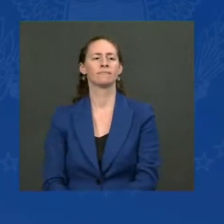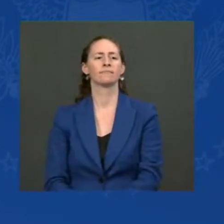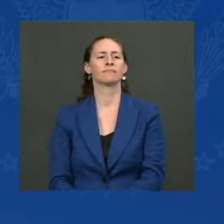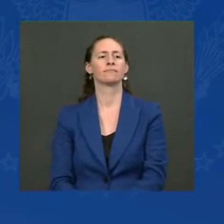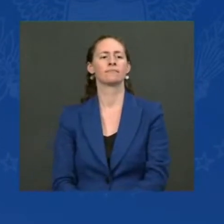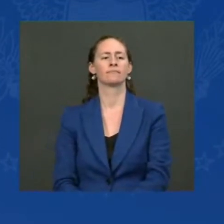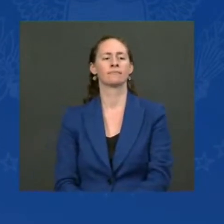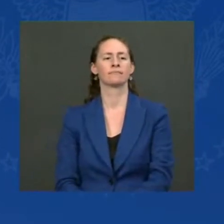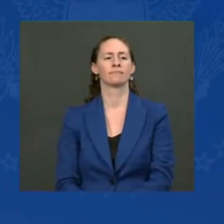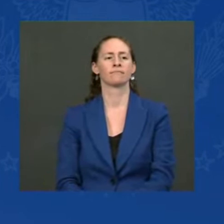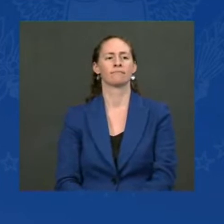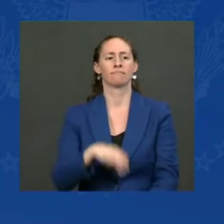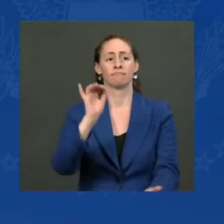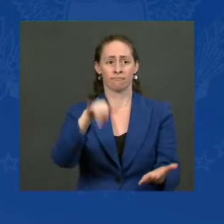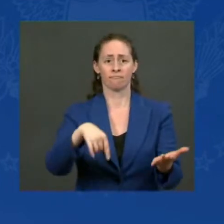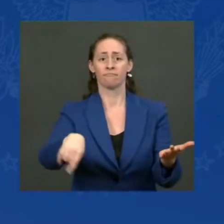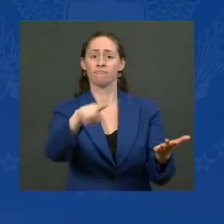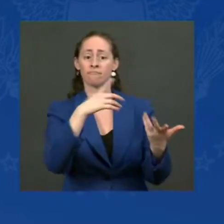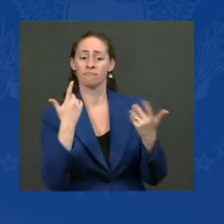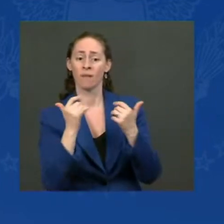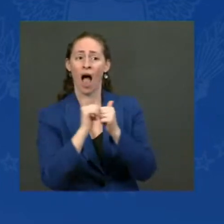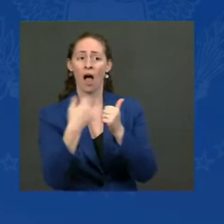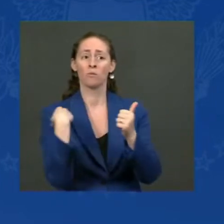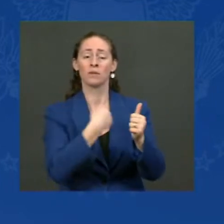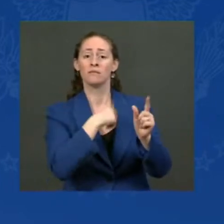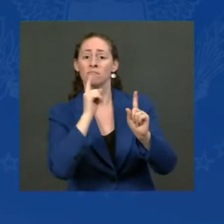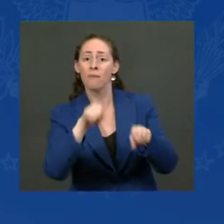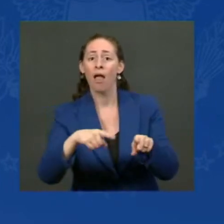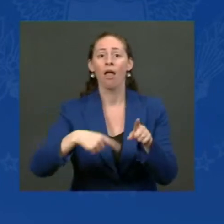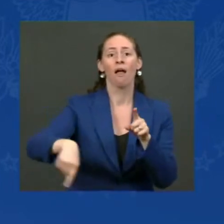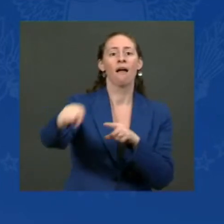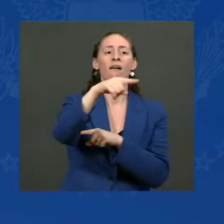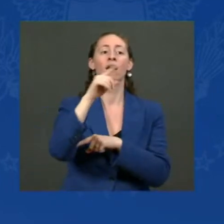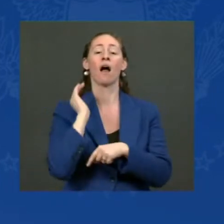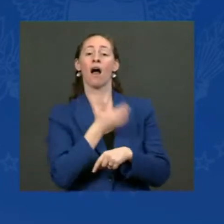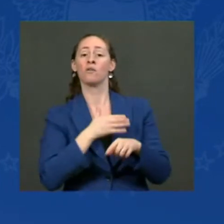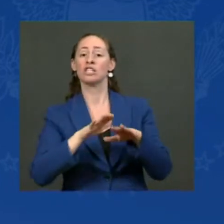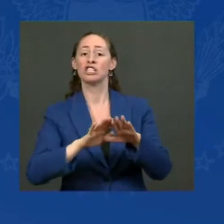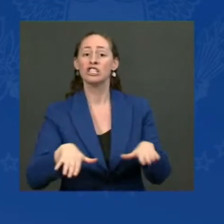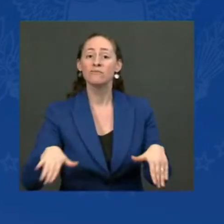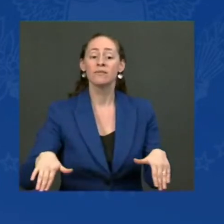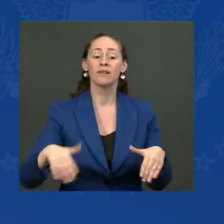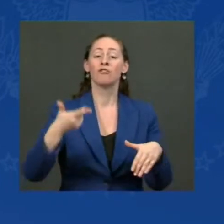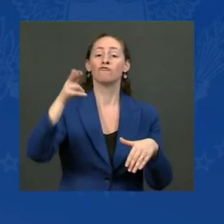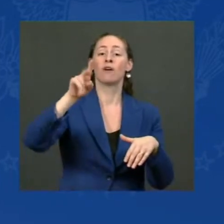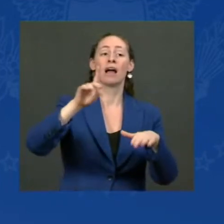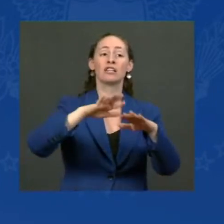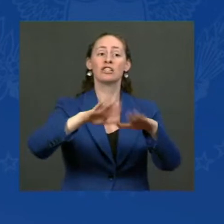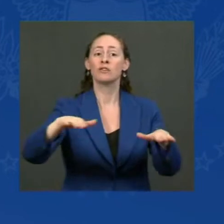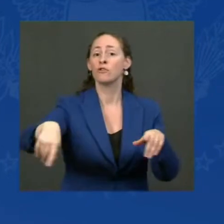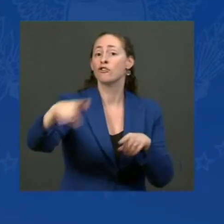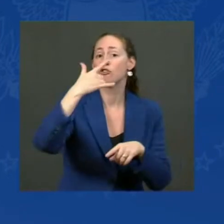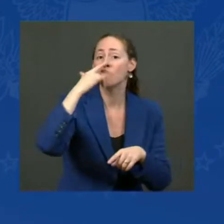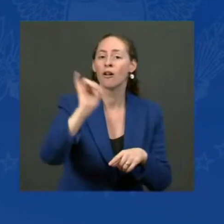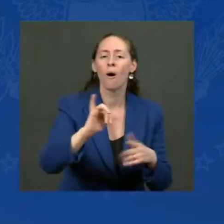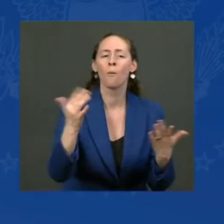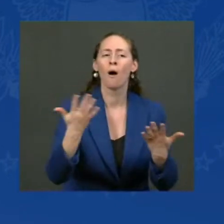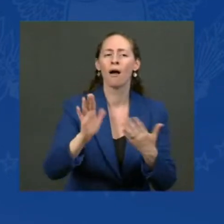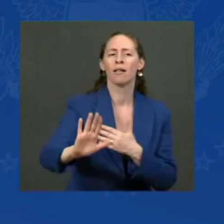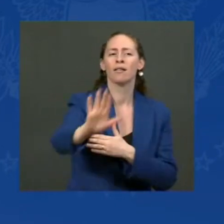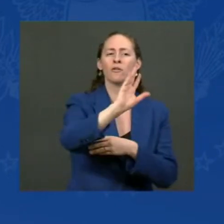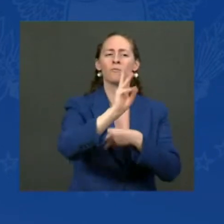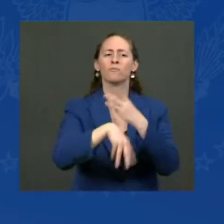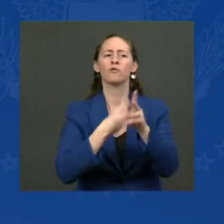what the world looks like for our children and our grandchildren and what they'll inherit. We can only meet them by looking to the